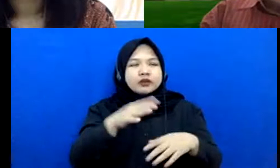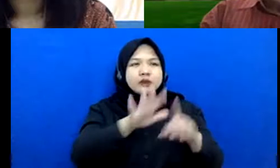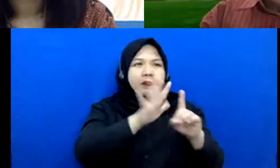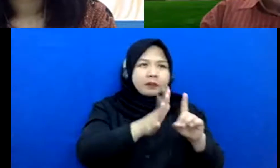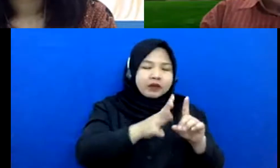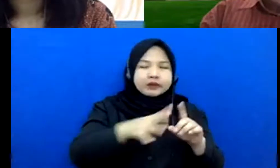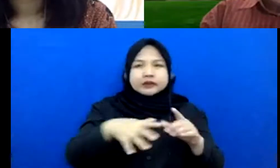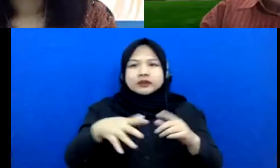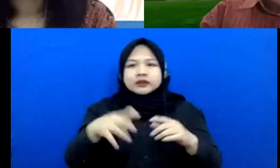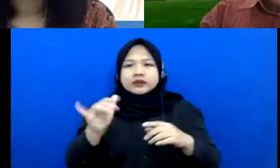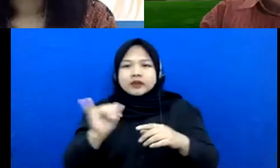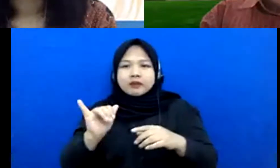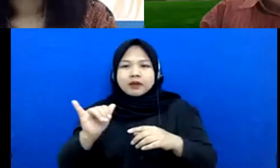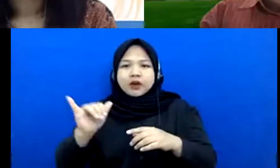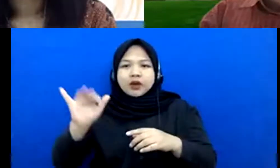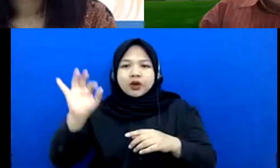assuming that's 15 students